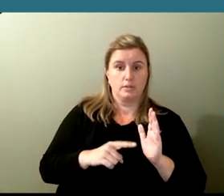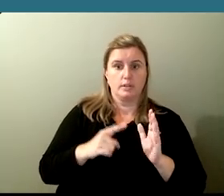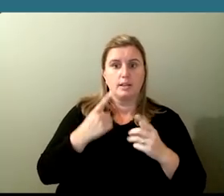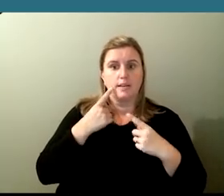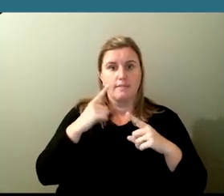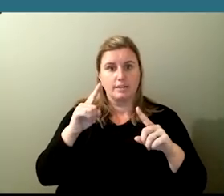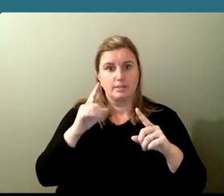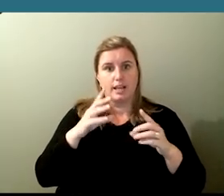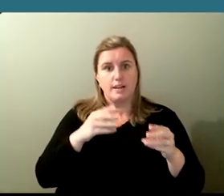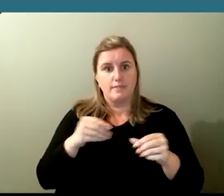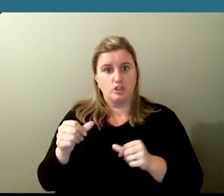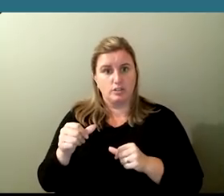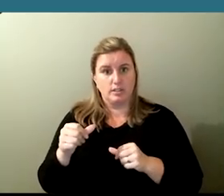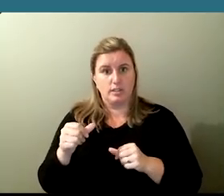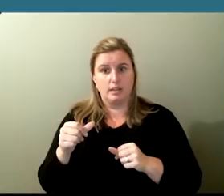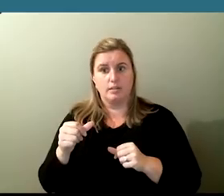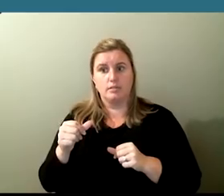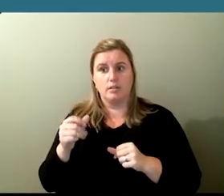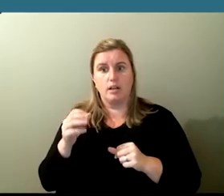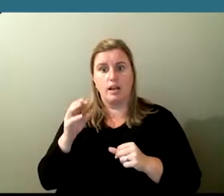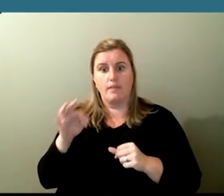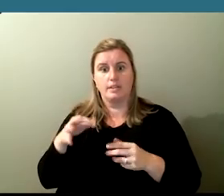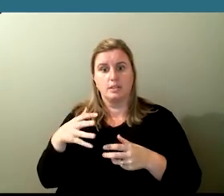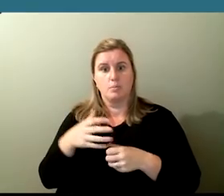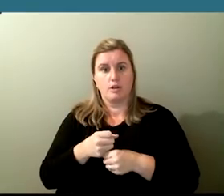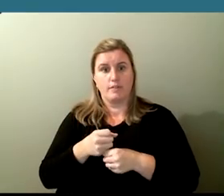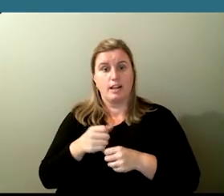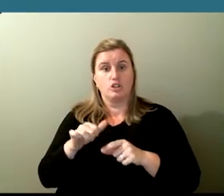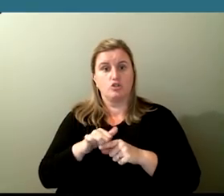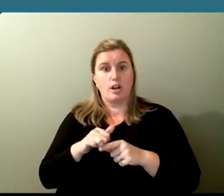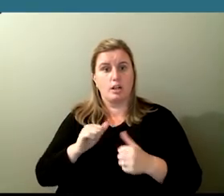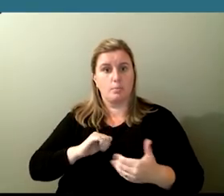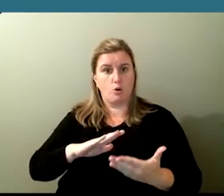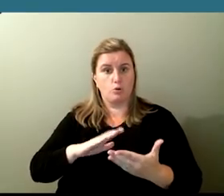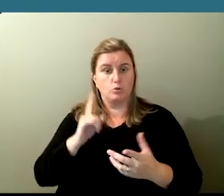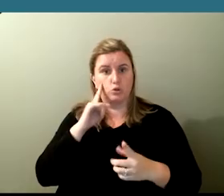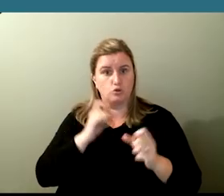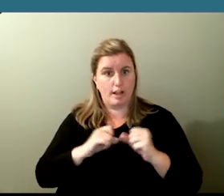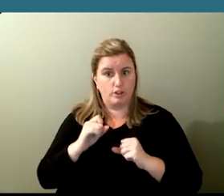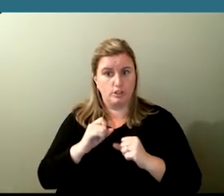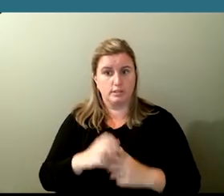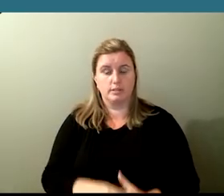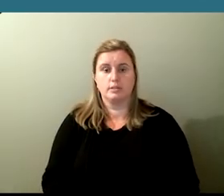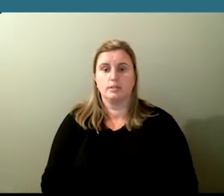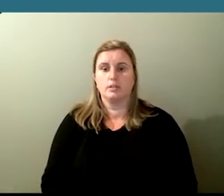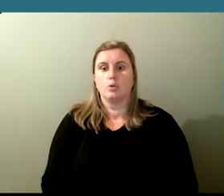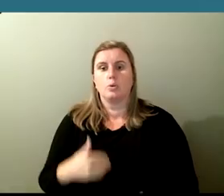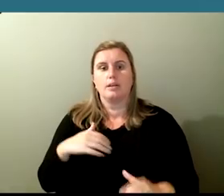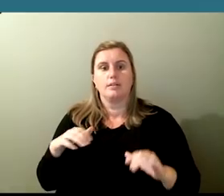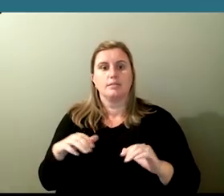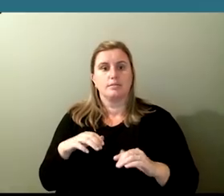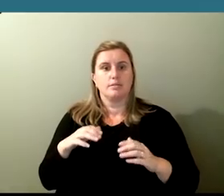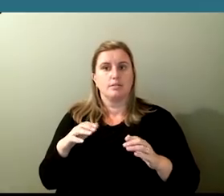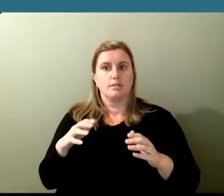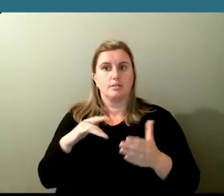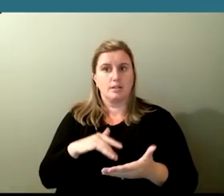effectiveness and efficiency of these abbreviated training approaches or strategies, we conducted a study,